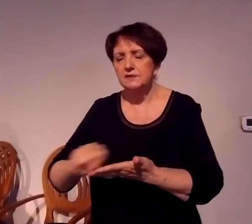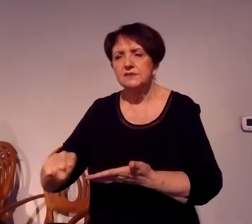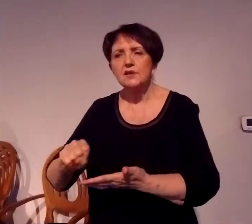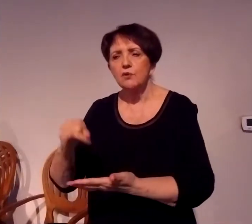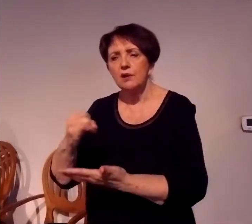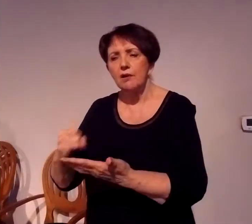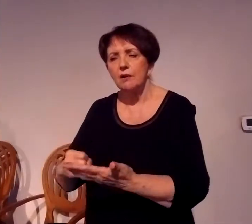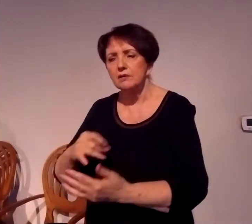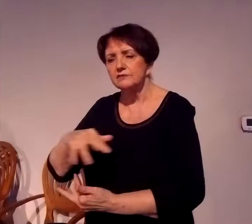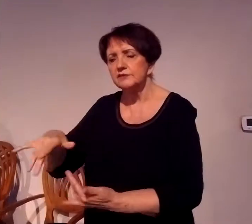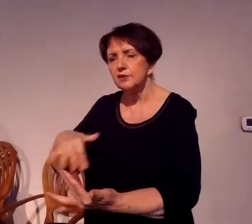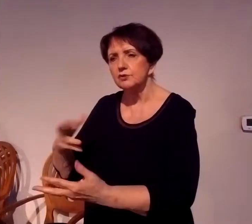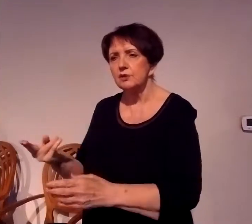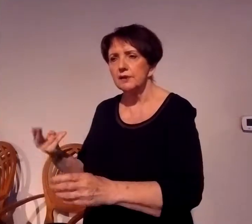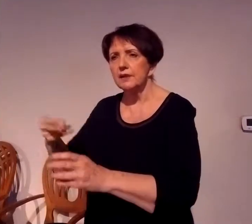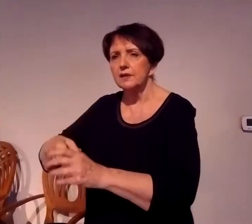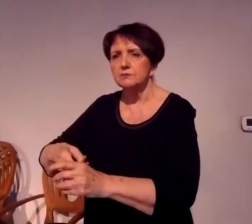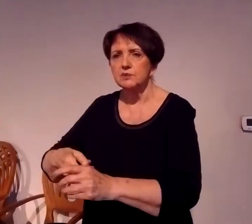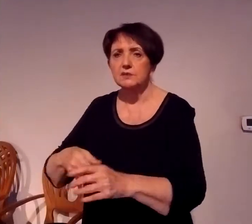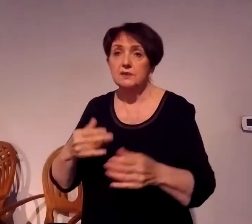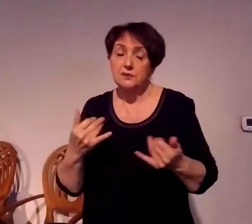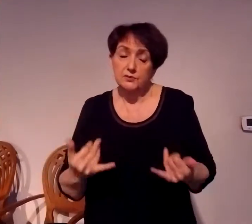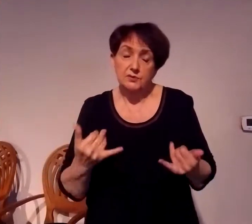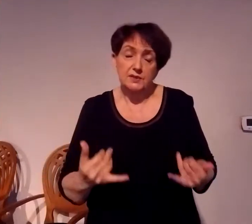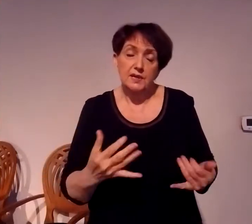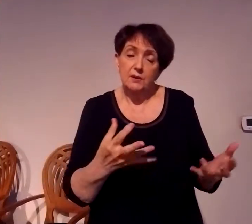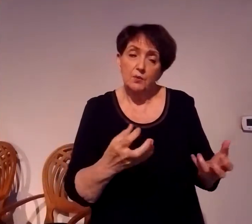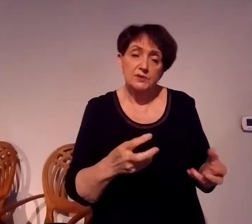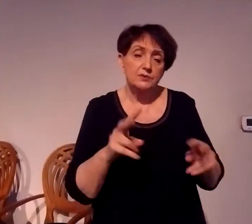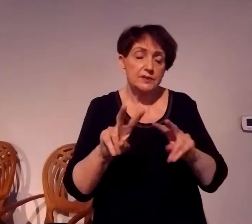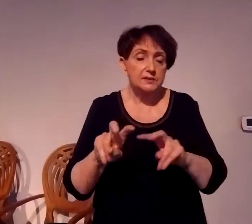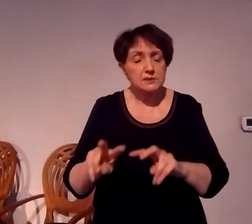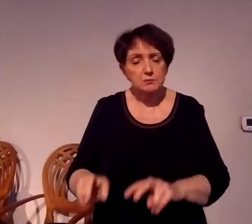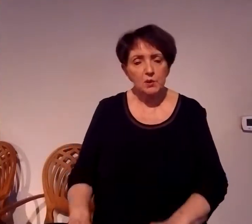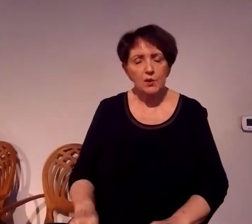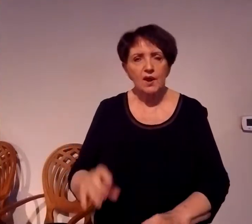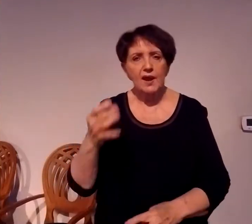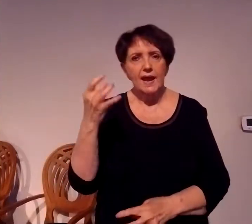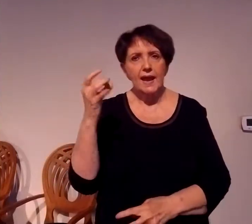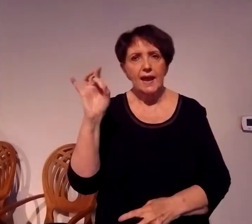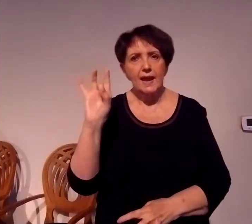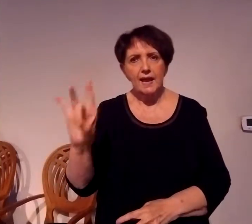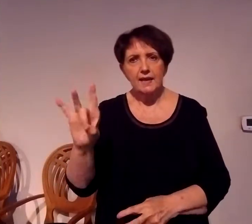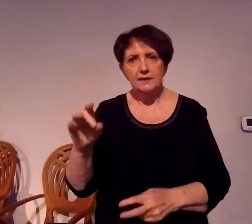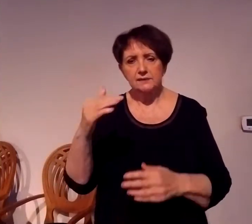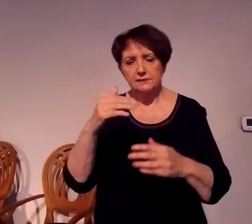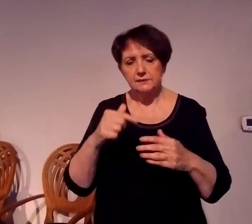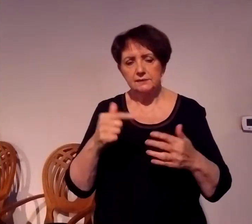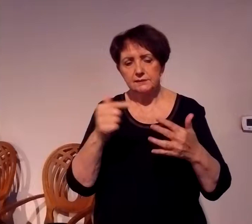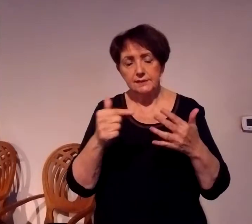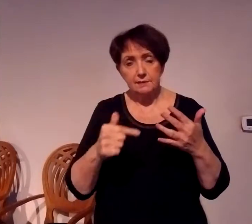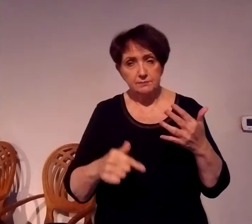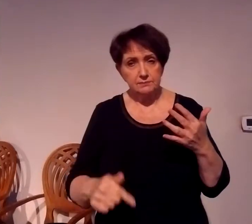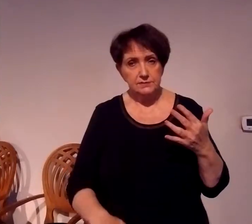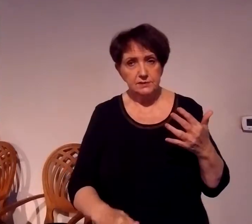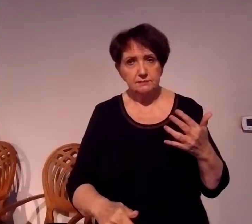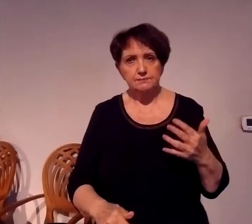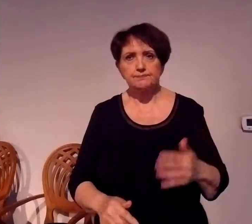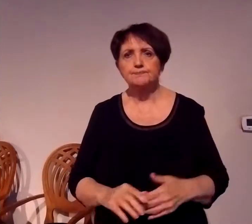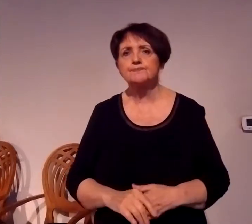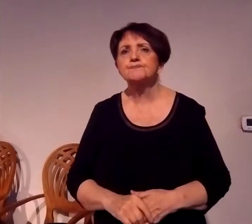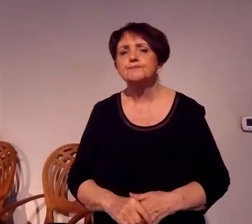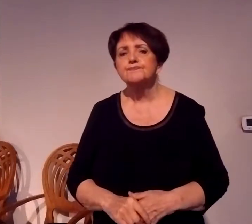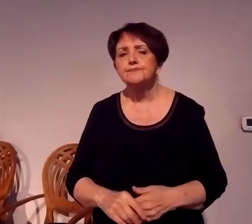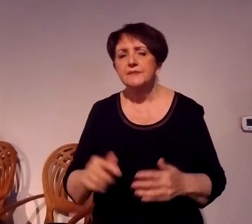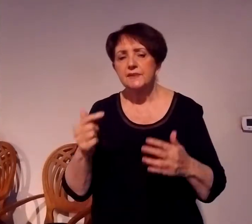social engagement. So today I want us to explore 8 practical steps to be a conscious activist. These